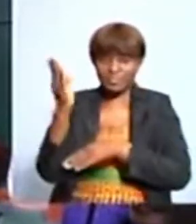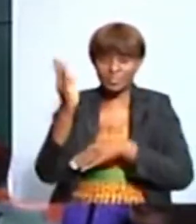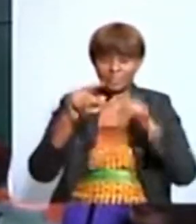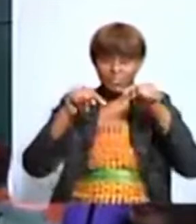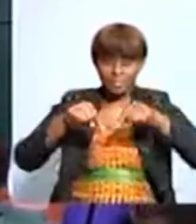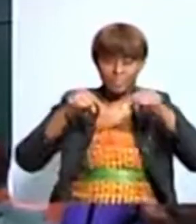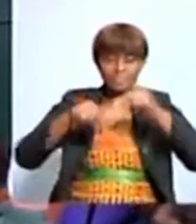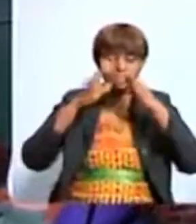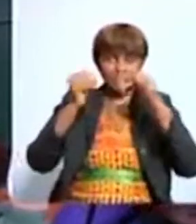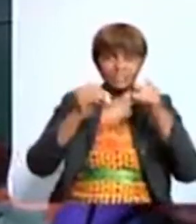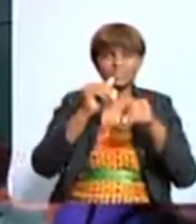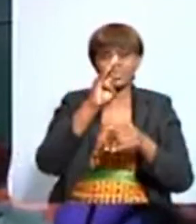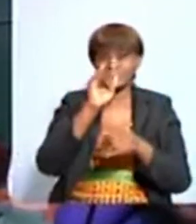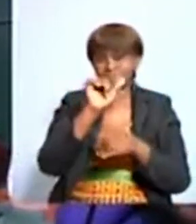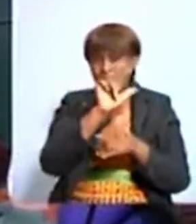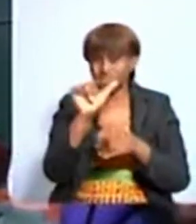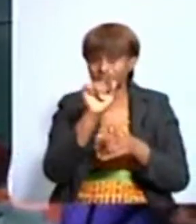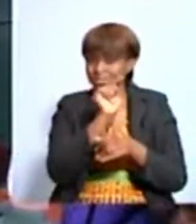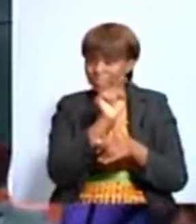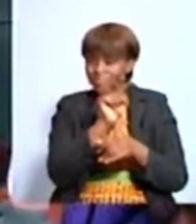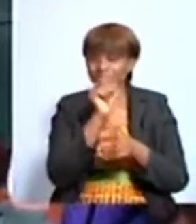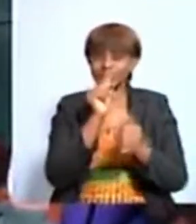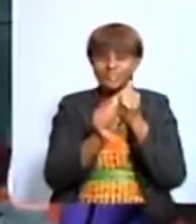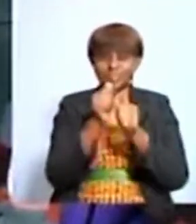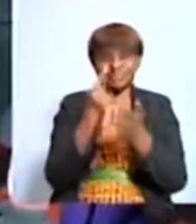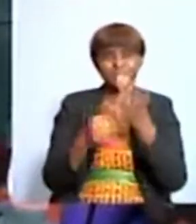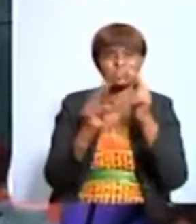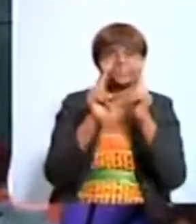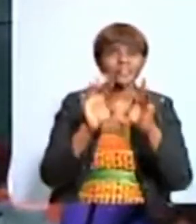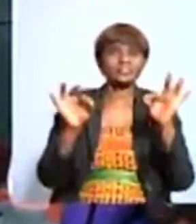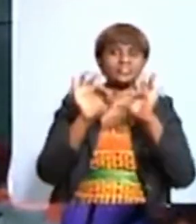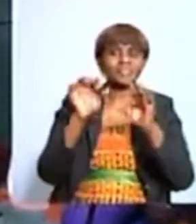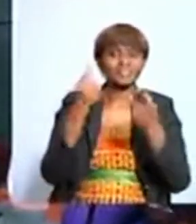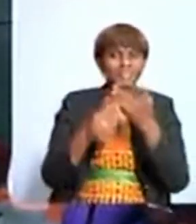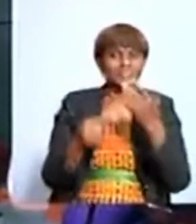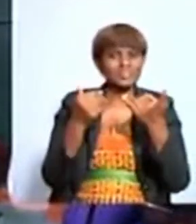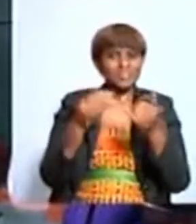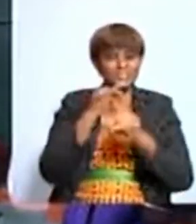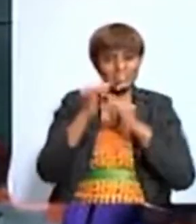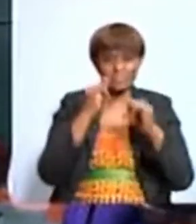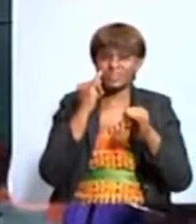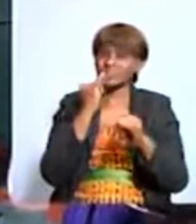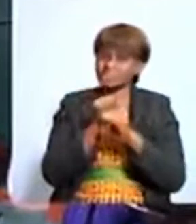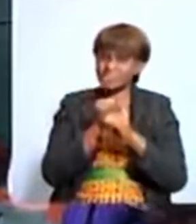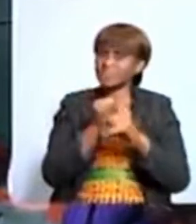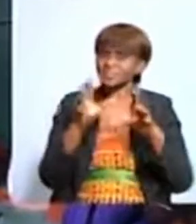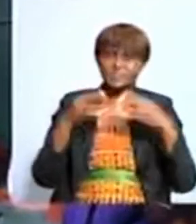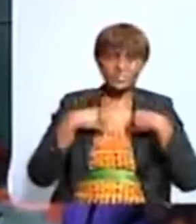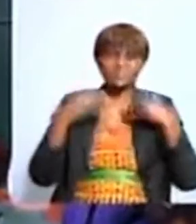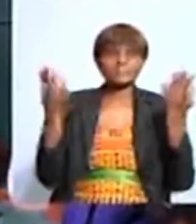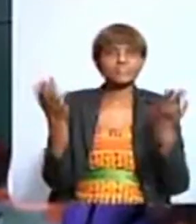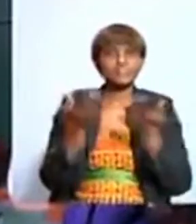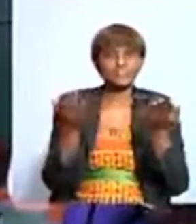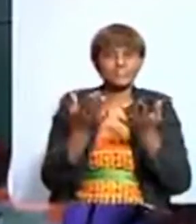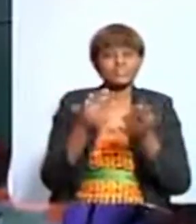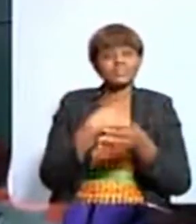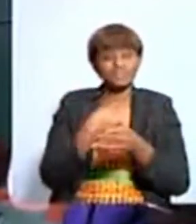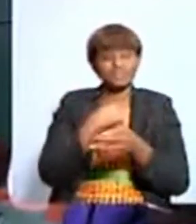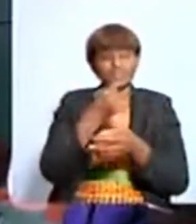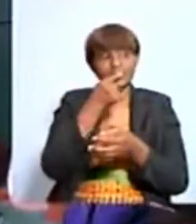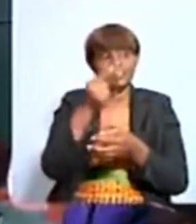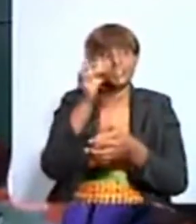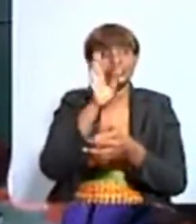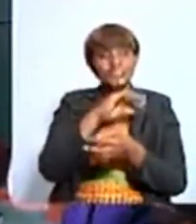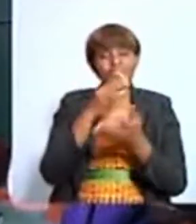a bill which is repugnant. It's backward and internationally unacceptable. Having said that,